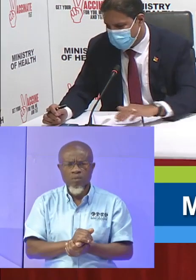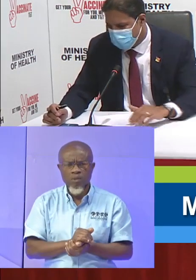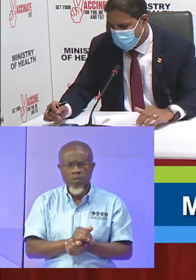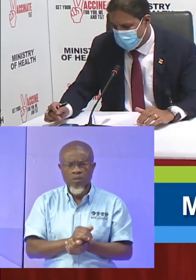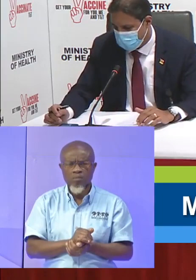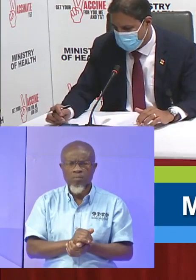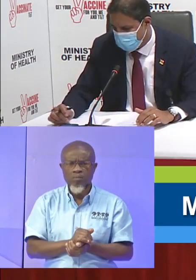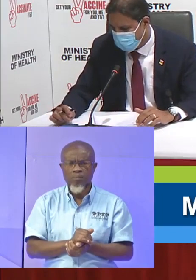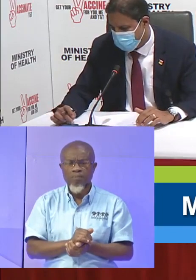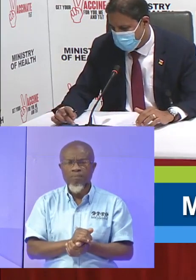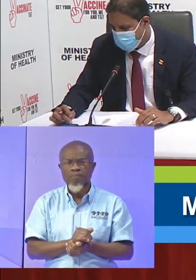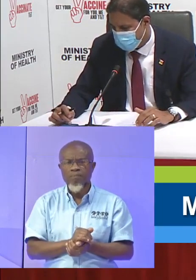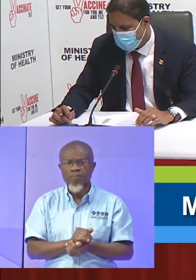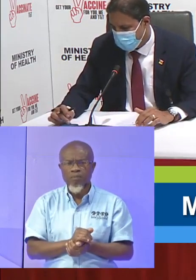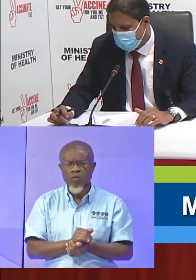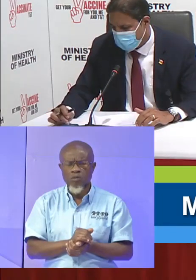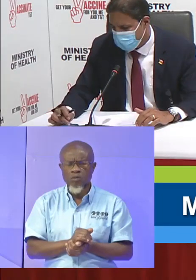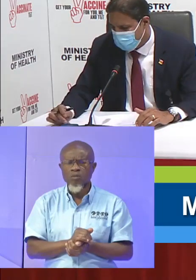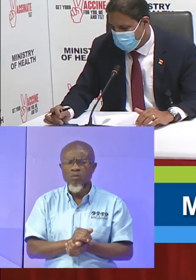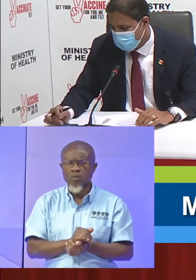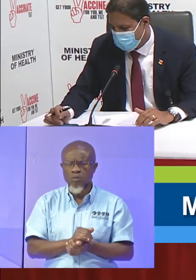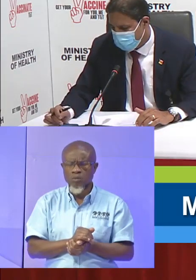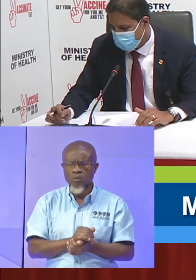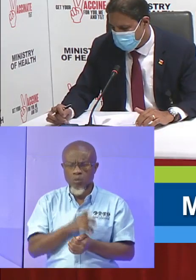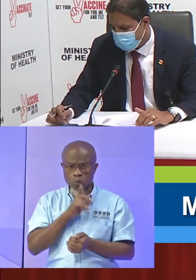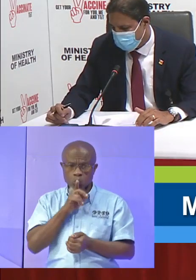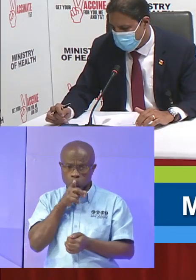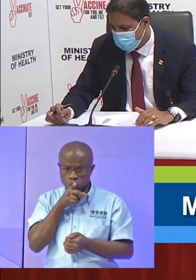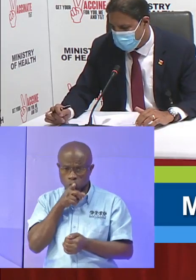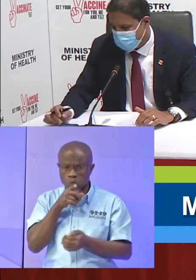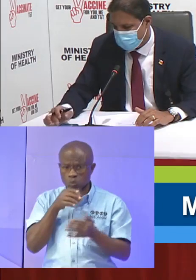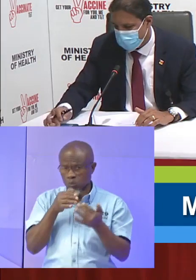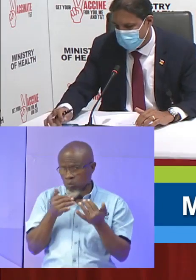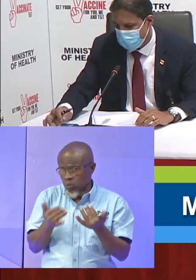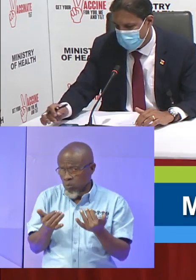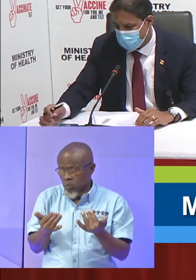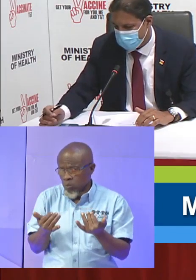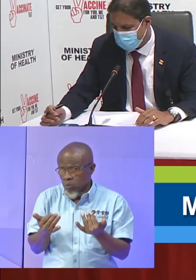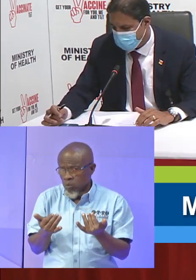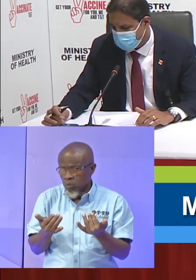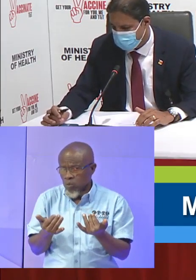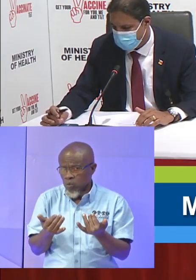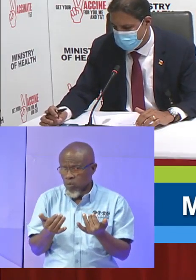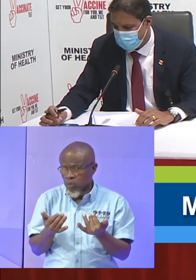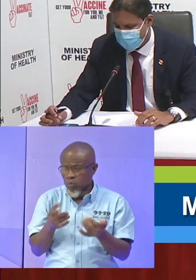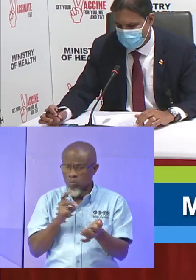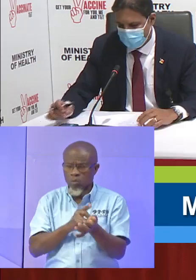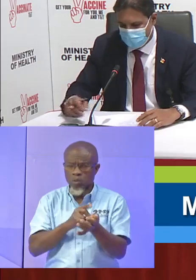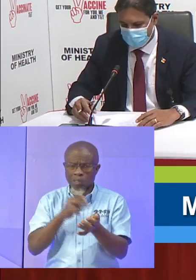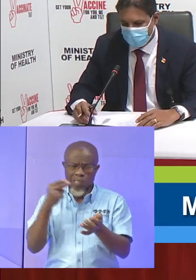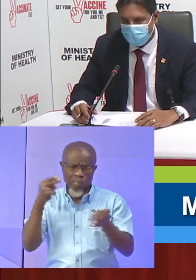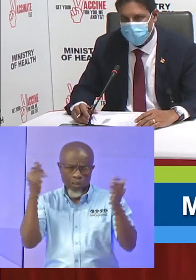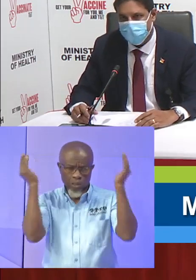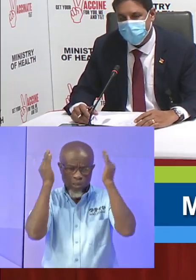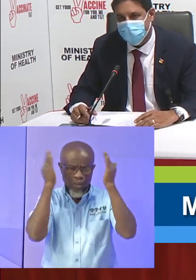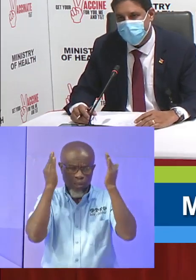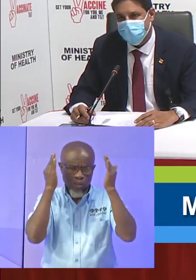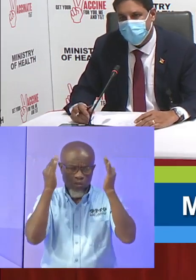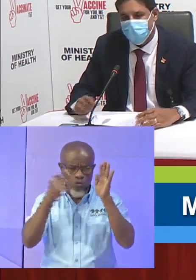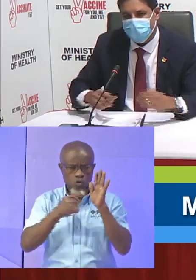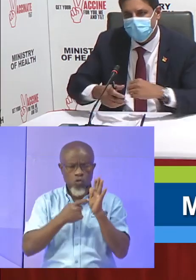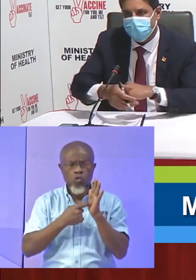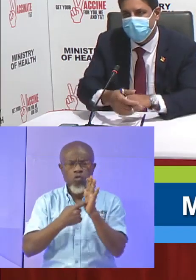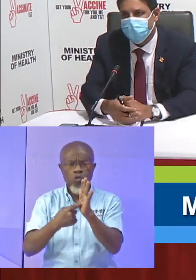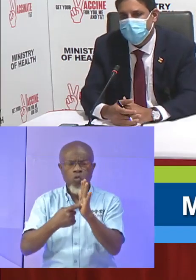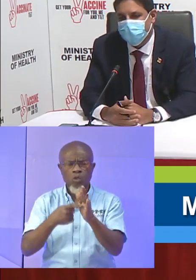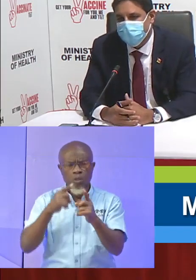So certainly, as you know, Dr. Hines would have been presenting the amount of positivity related to those